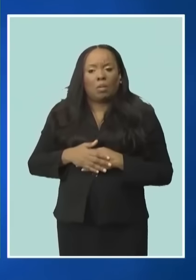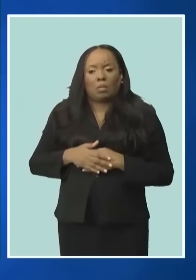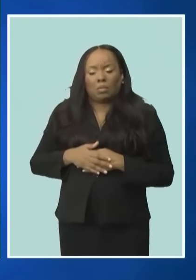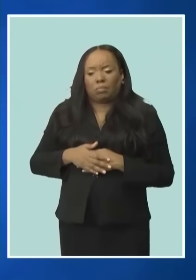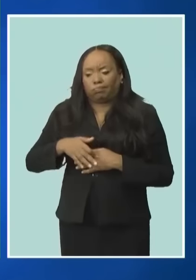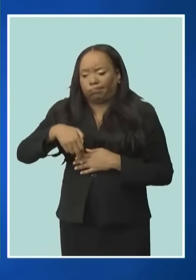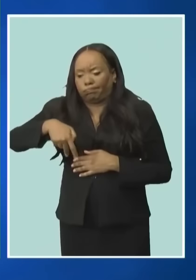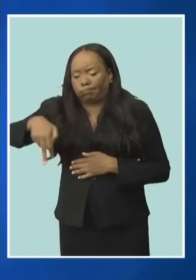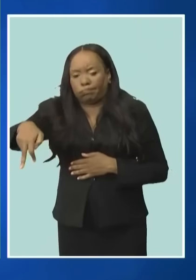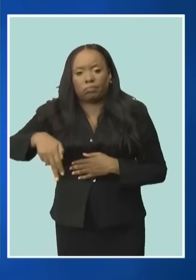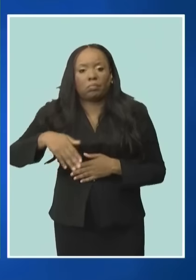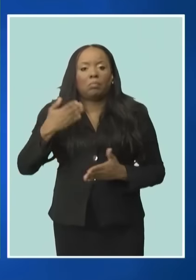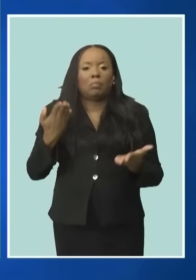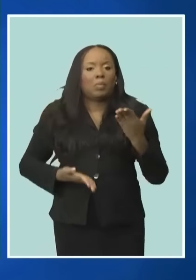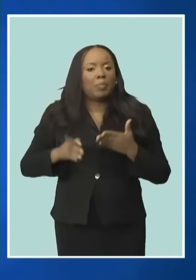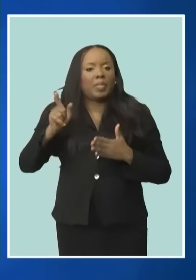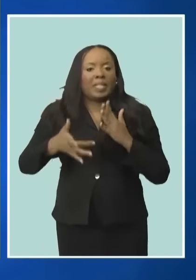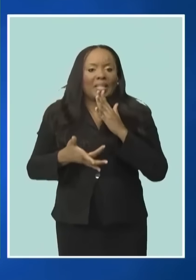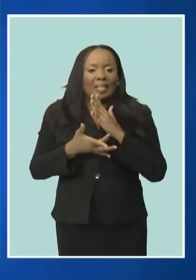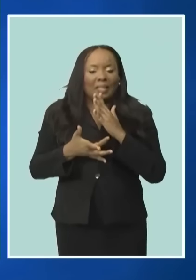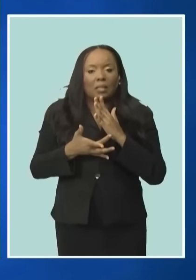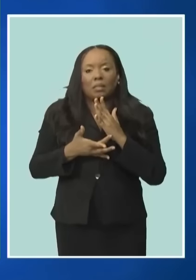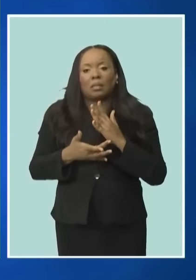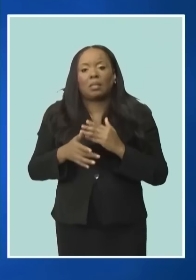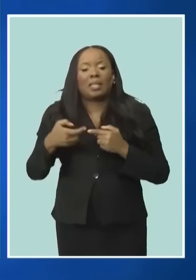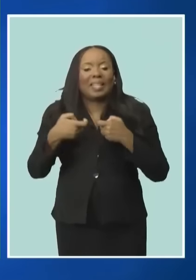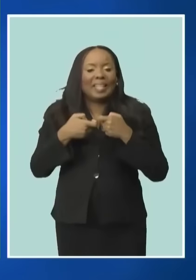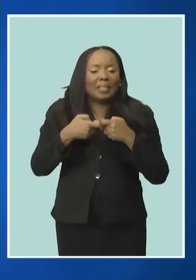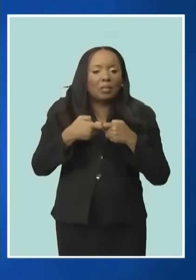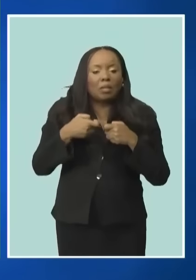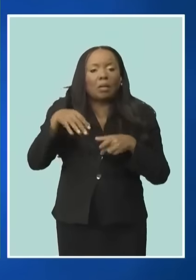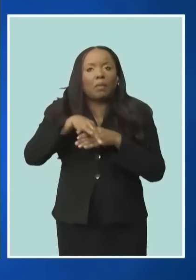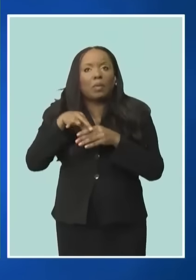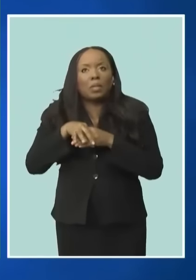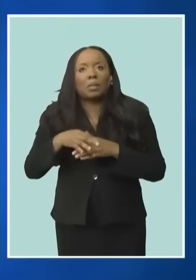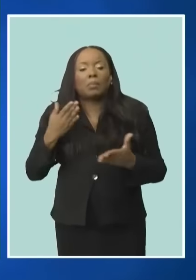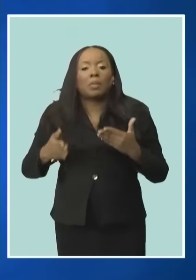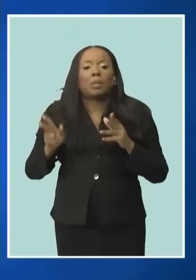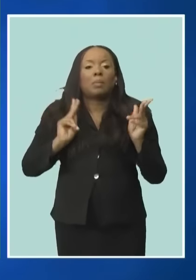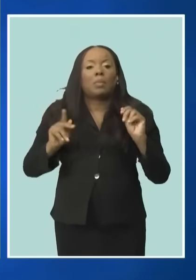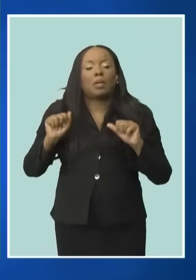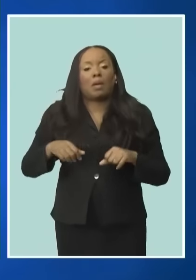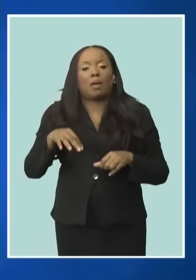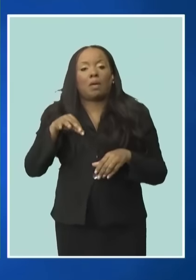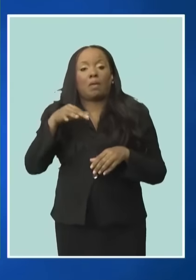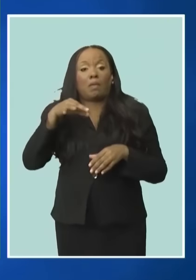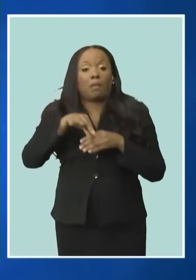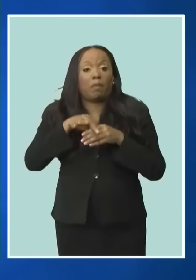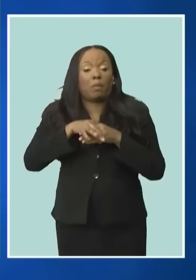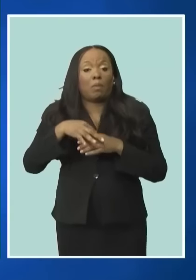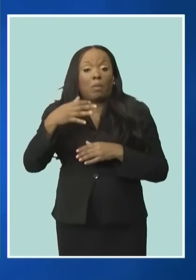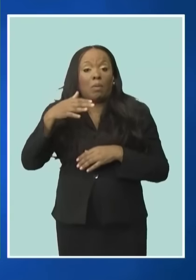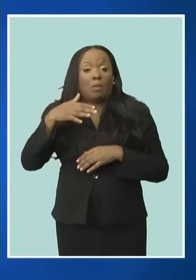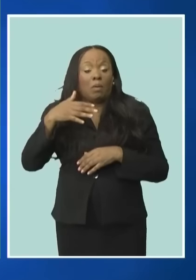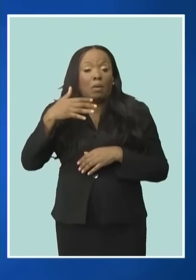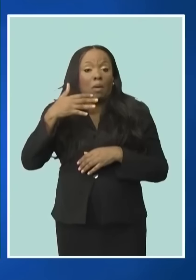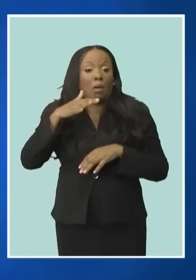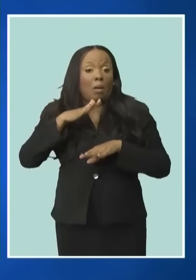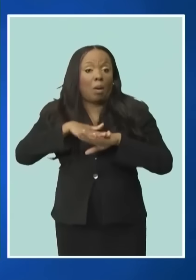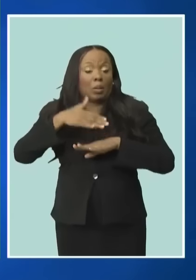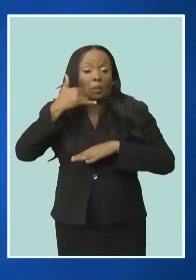to electronic voting, to set up systems where people can vote from their phones or what have you. But that is a fairly